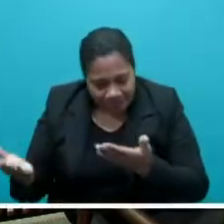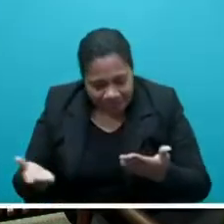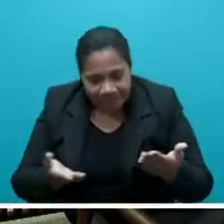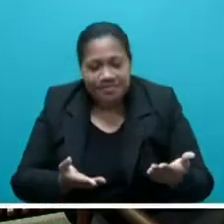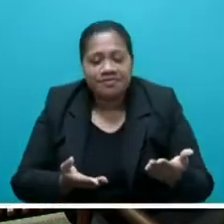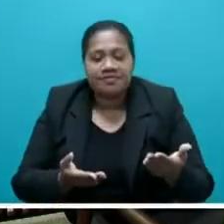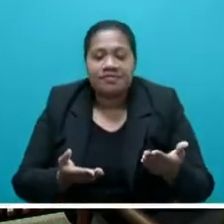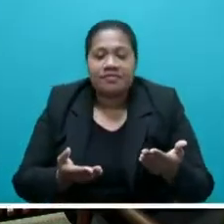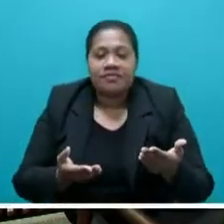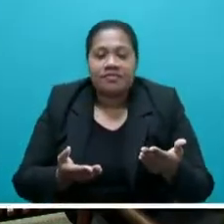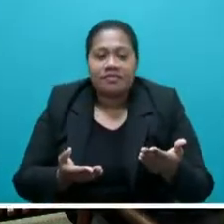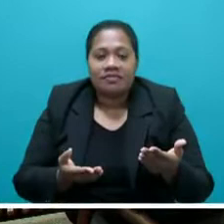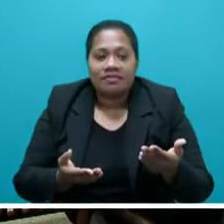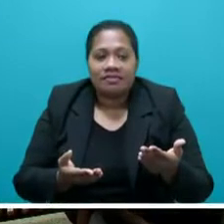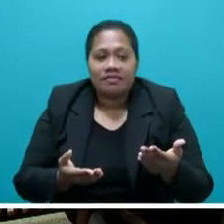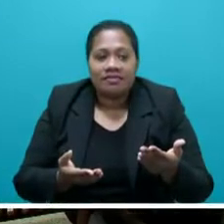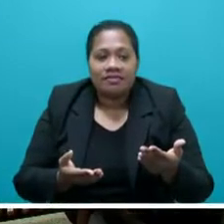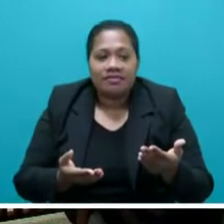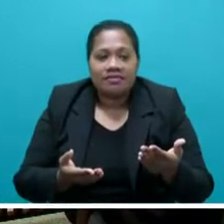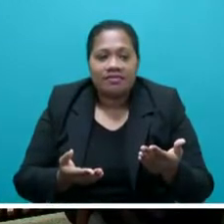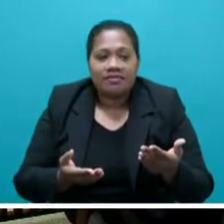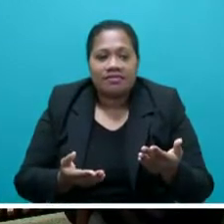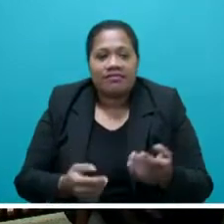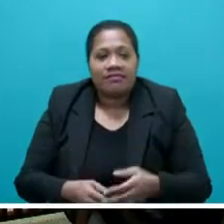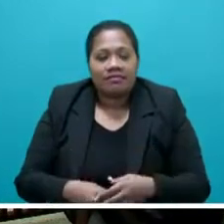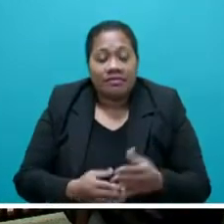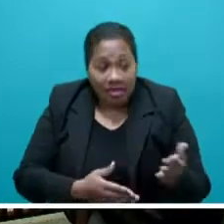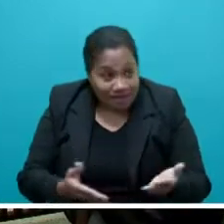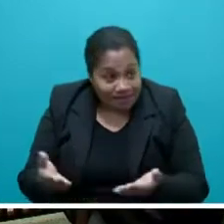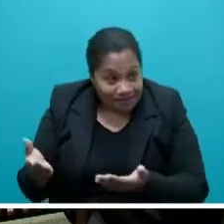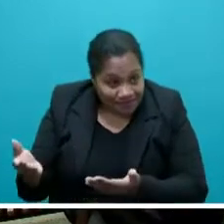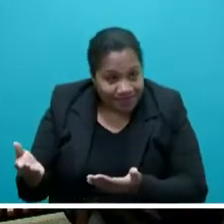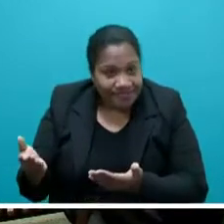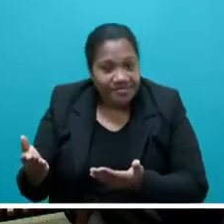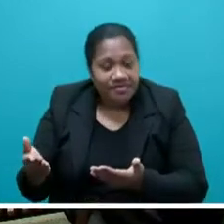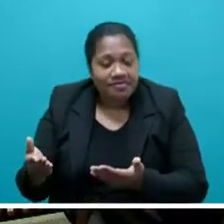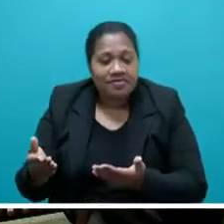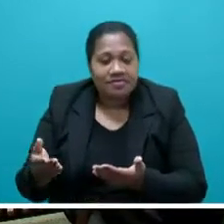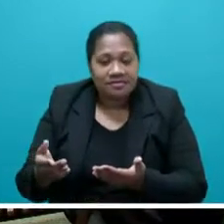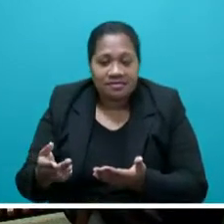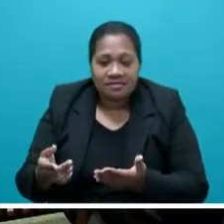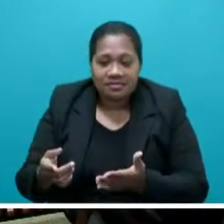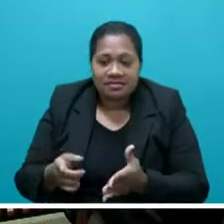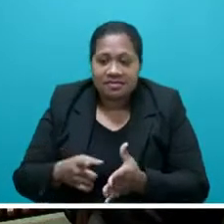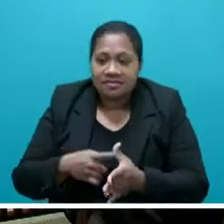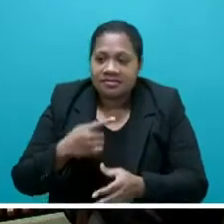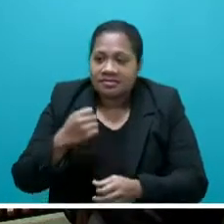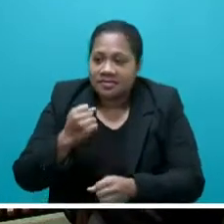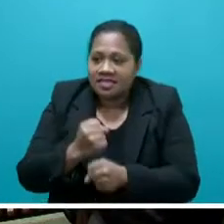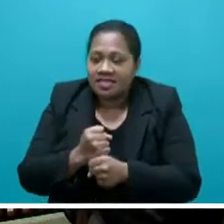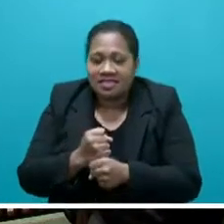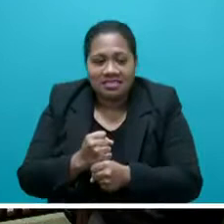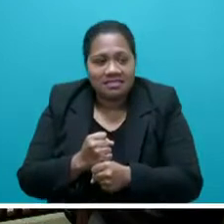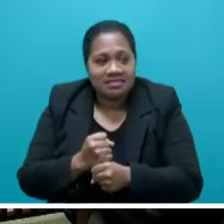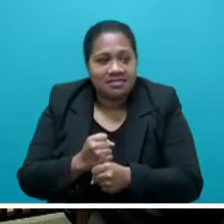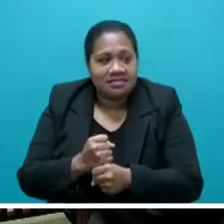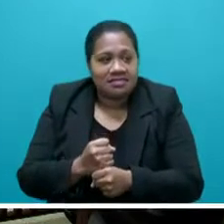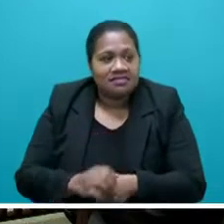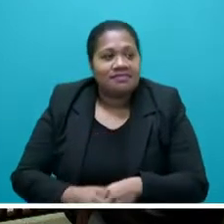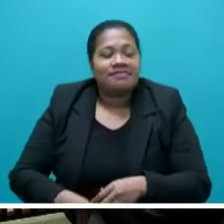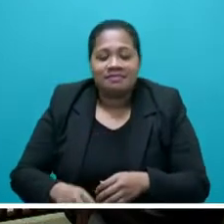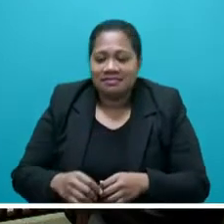to the Attorney-General and Minister for Economy, Civil Service and Communications, the Honourable